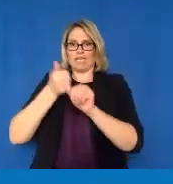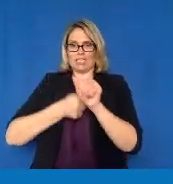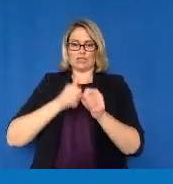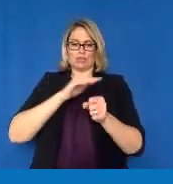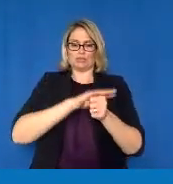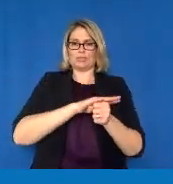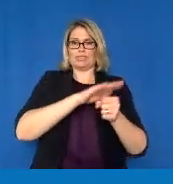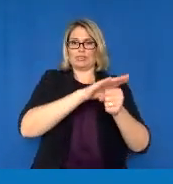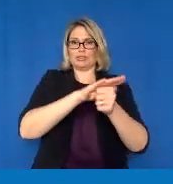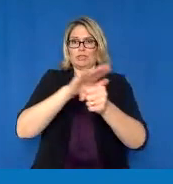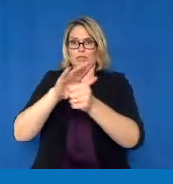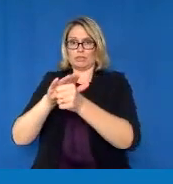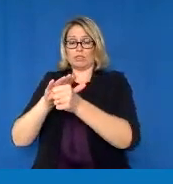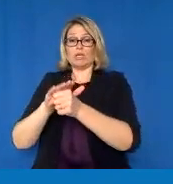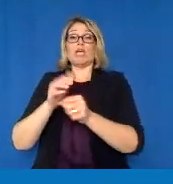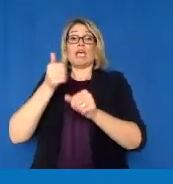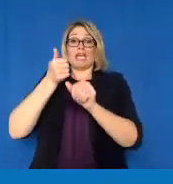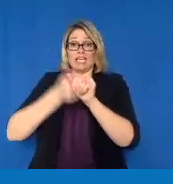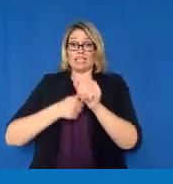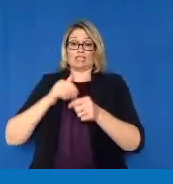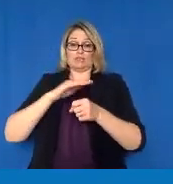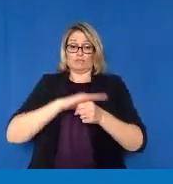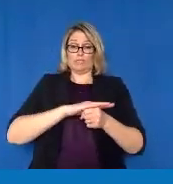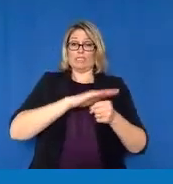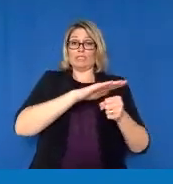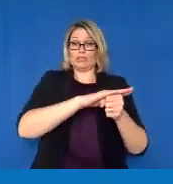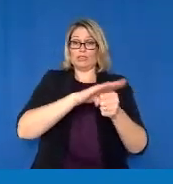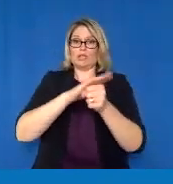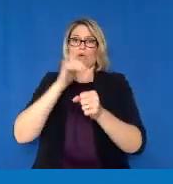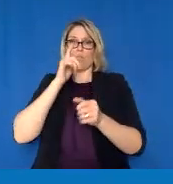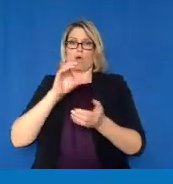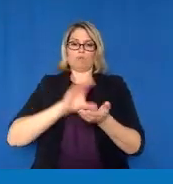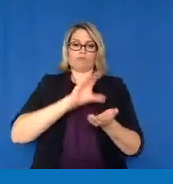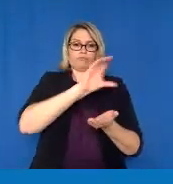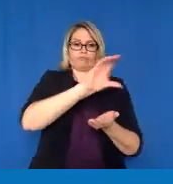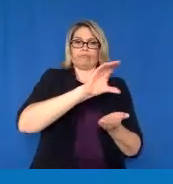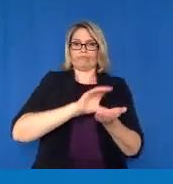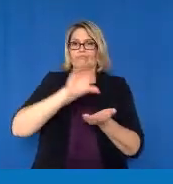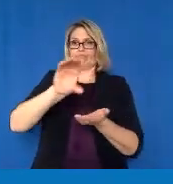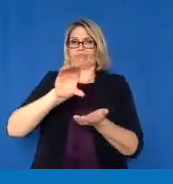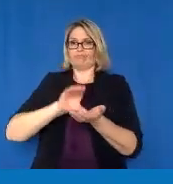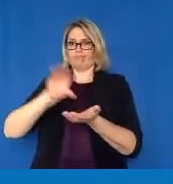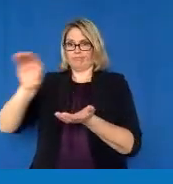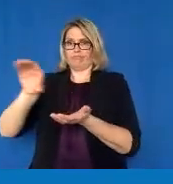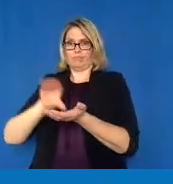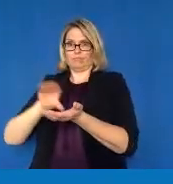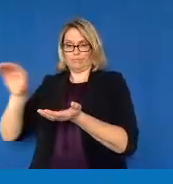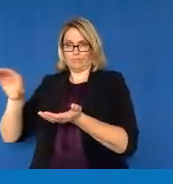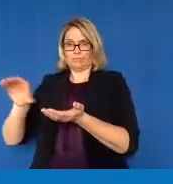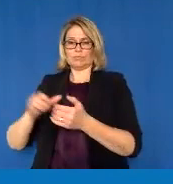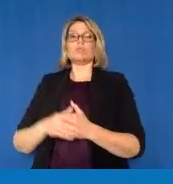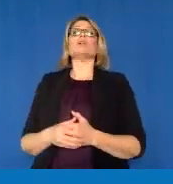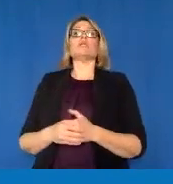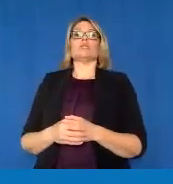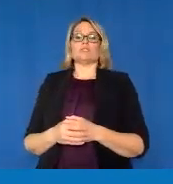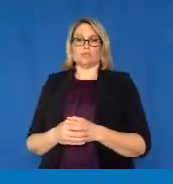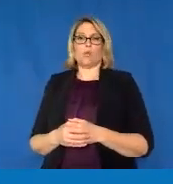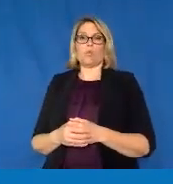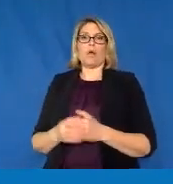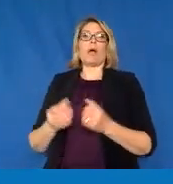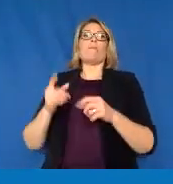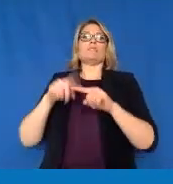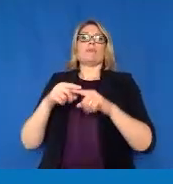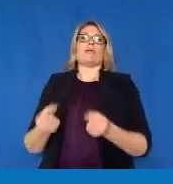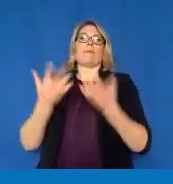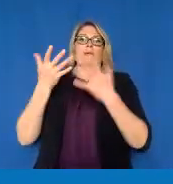vaccine distribution per region will be based on the information available. It will be done on a per capita basis,